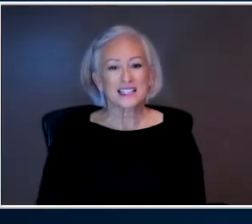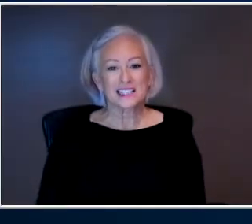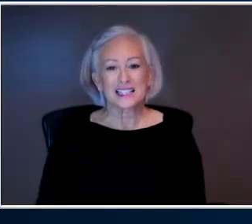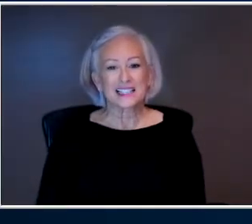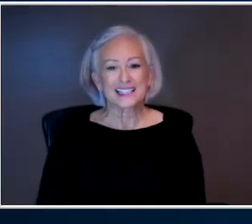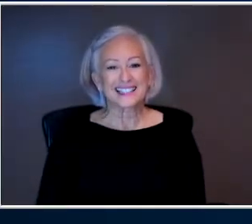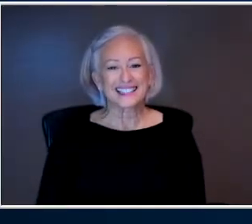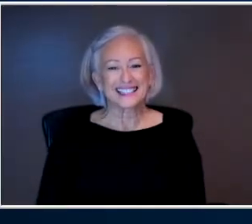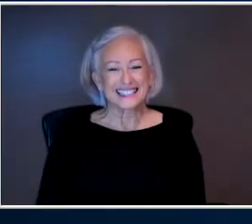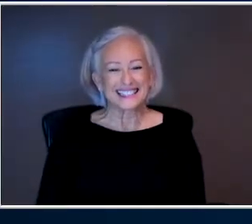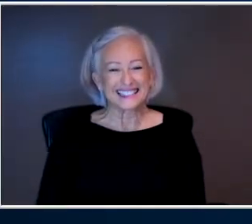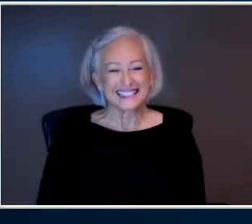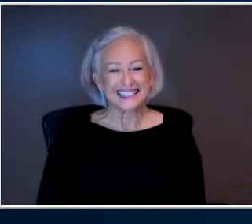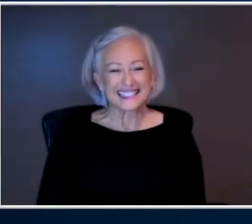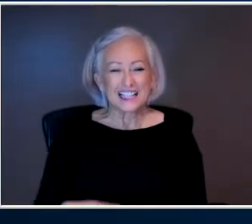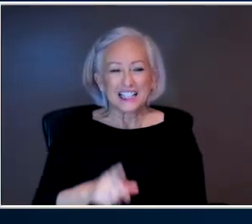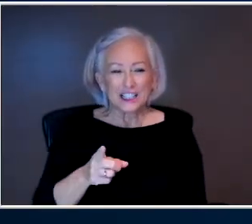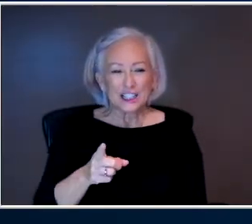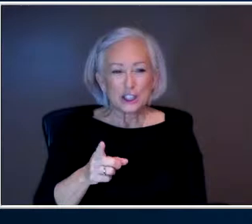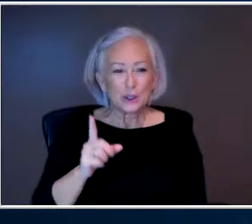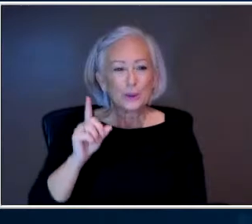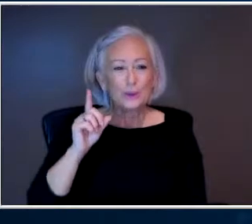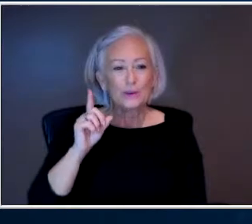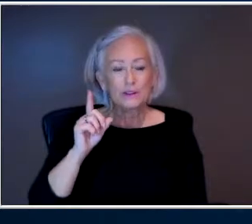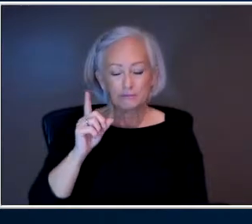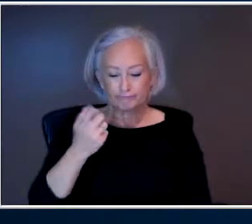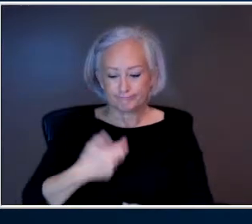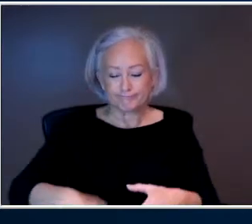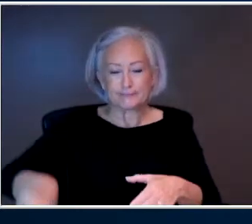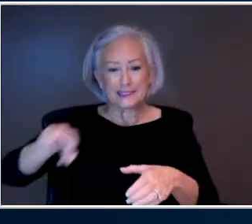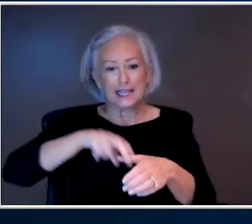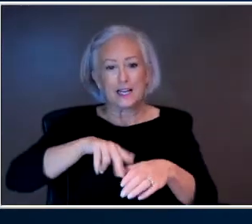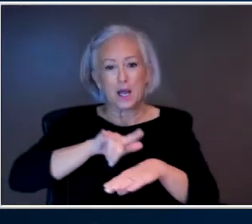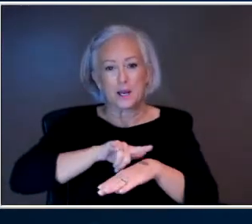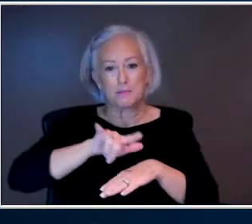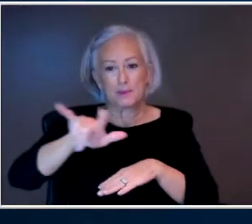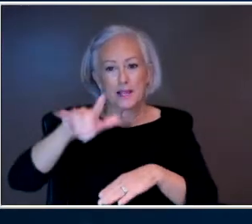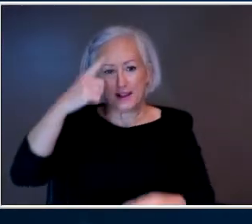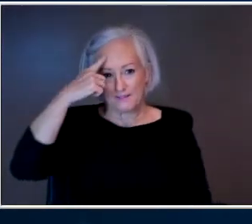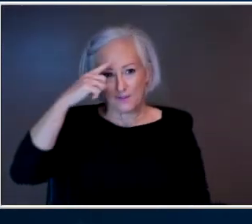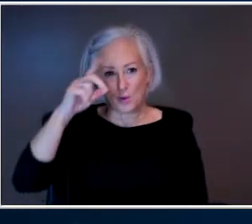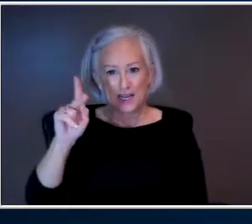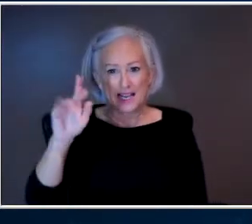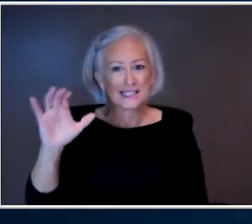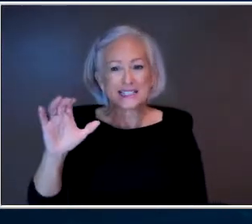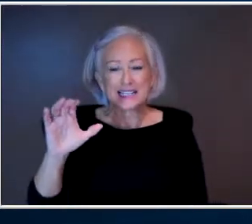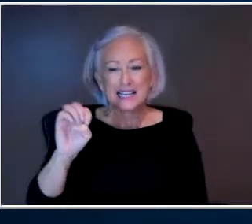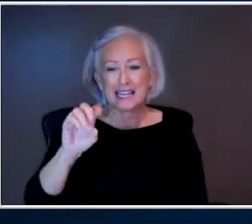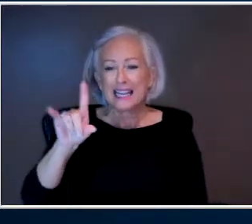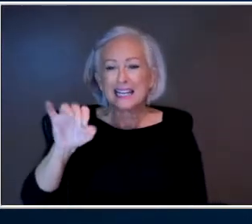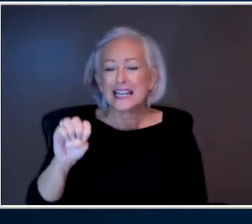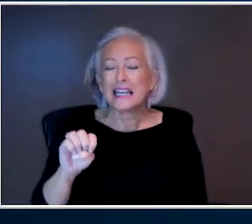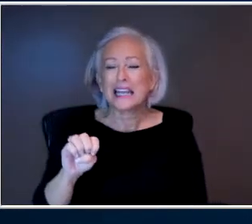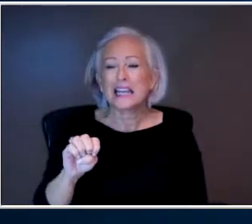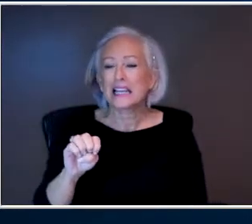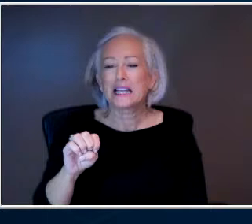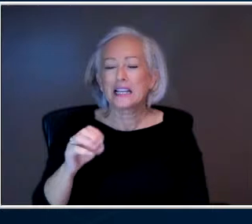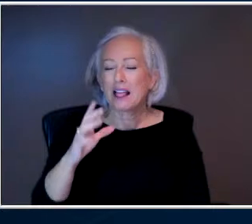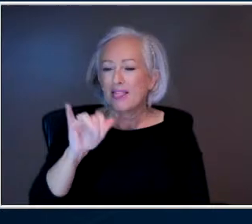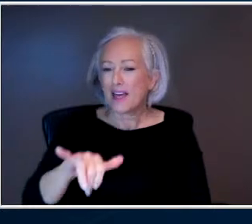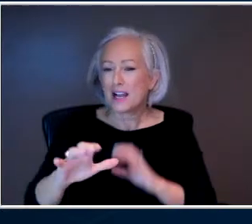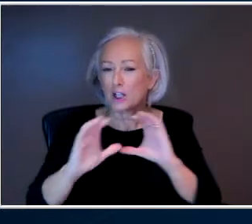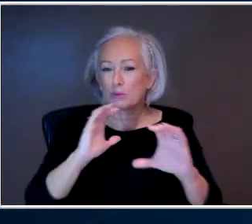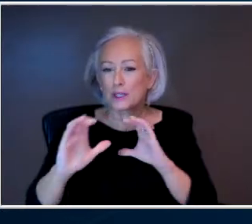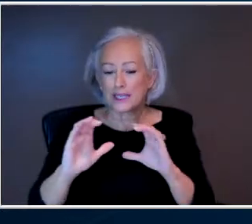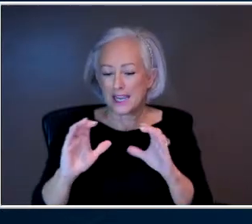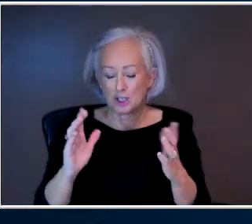Edie, you hear about this, you jump on a plane for Kansas City. What was that communication like with his care team? You're traveling, I'm just trying to, it